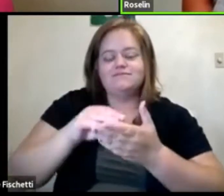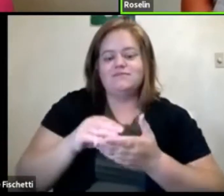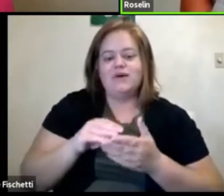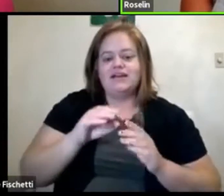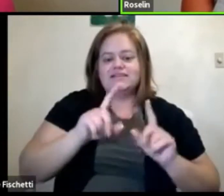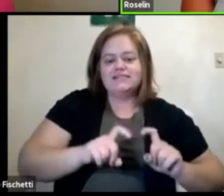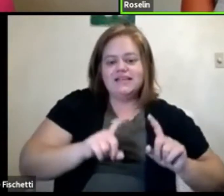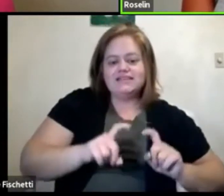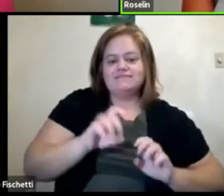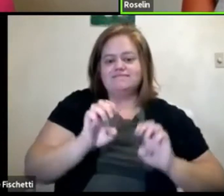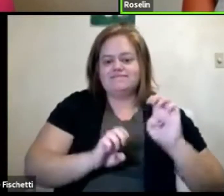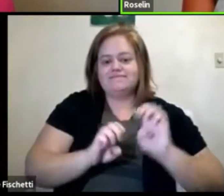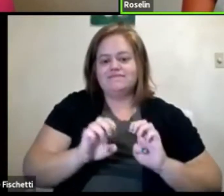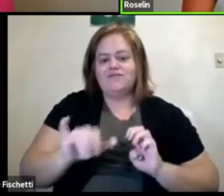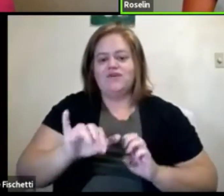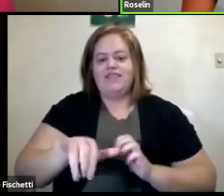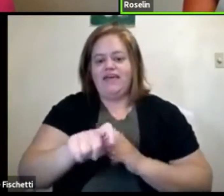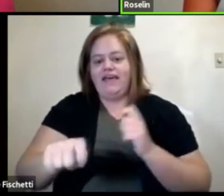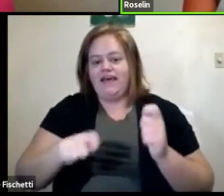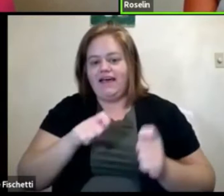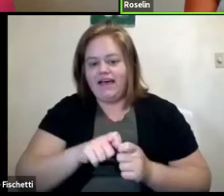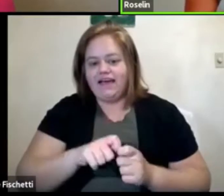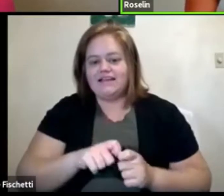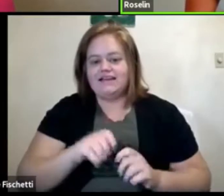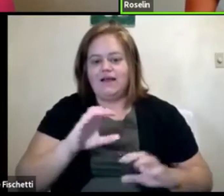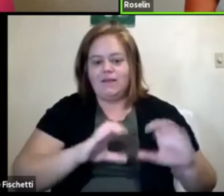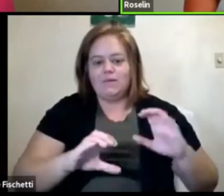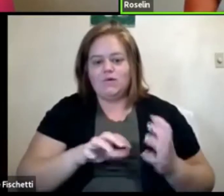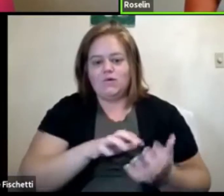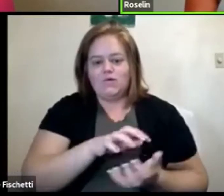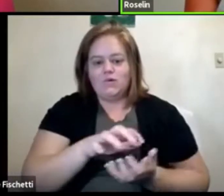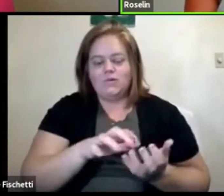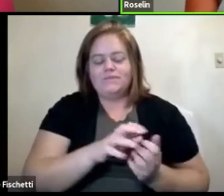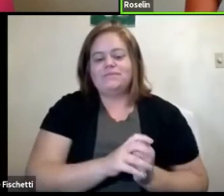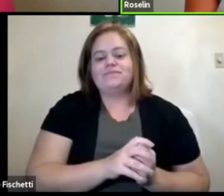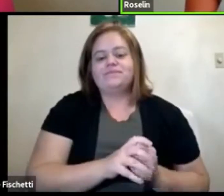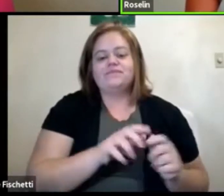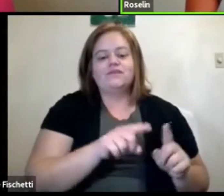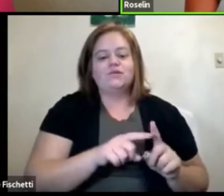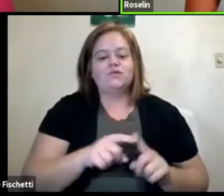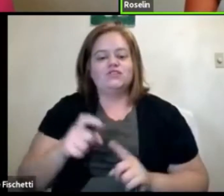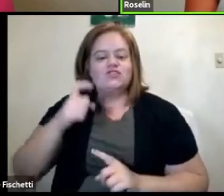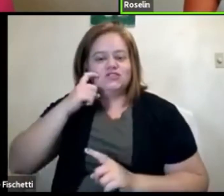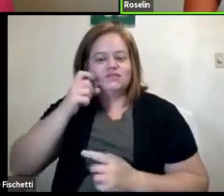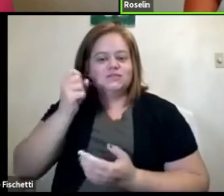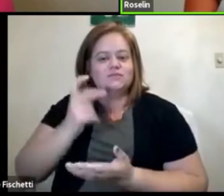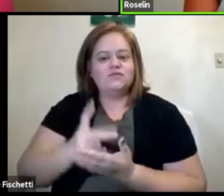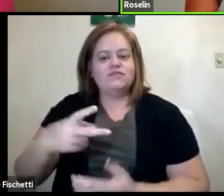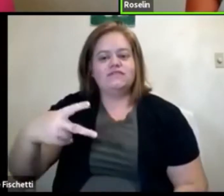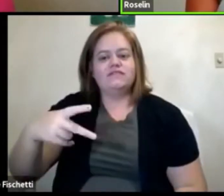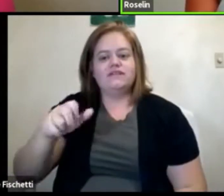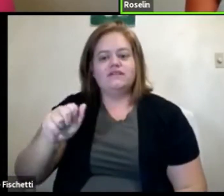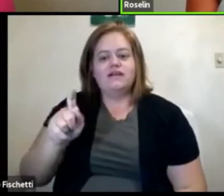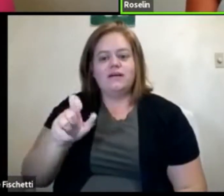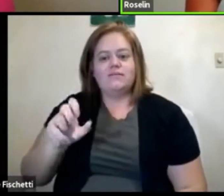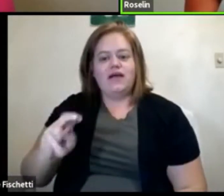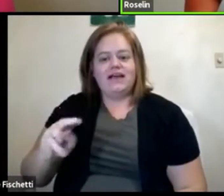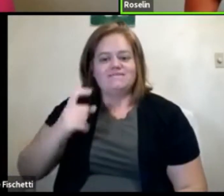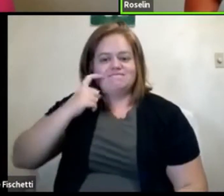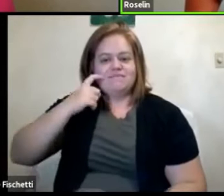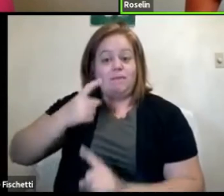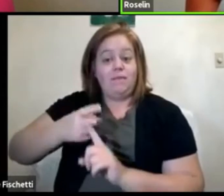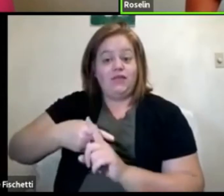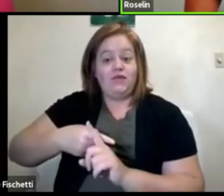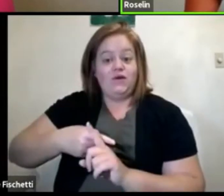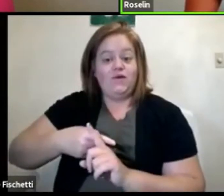that formula. Also, we just got our patents granted about a month ago